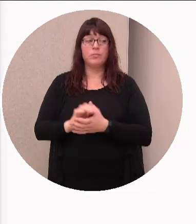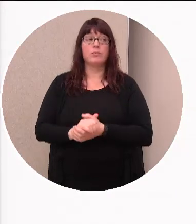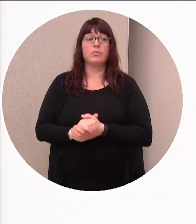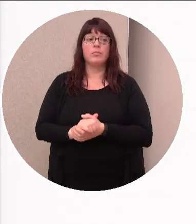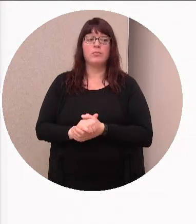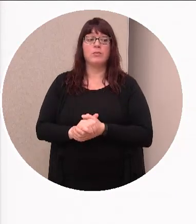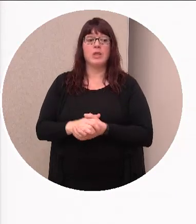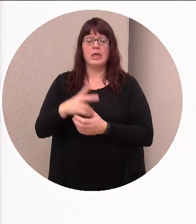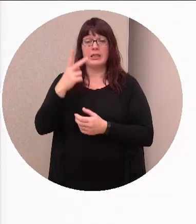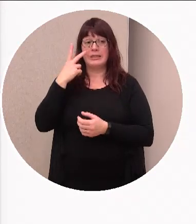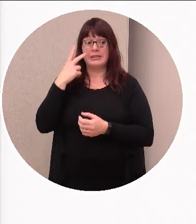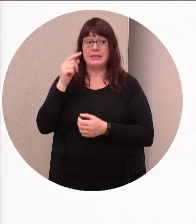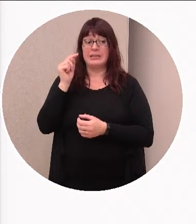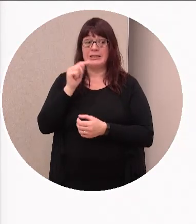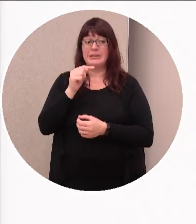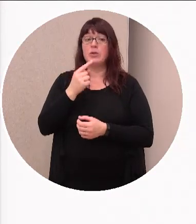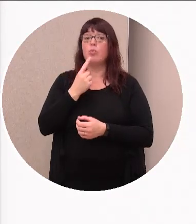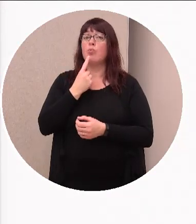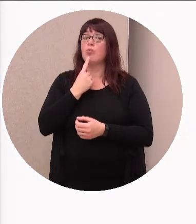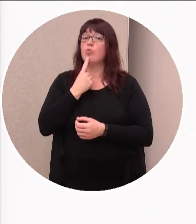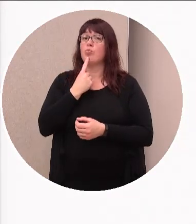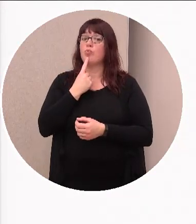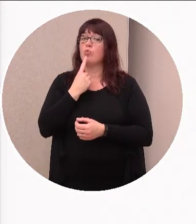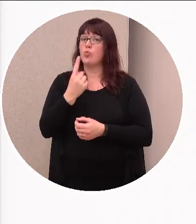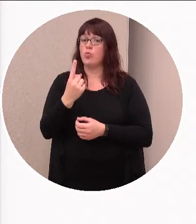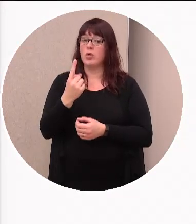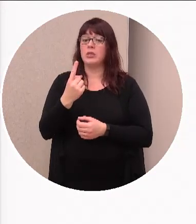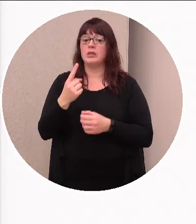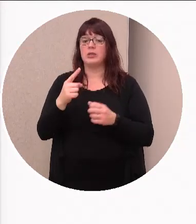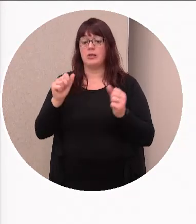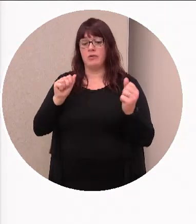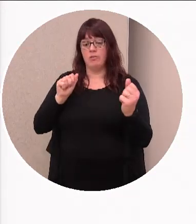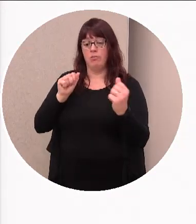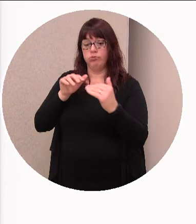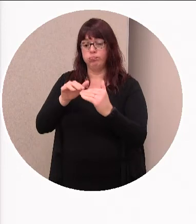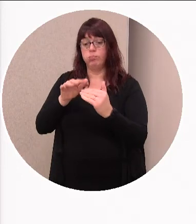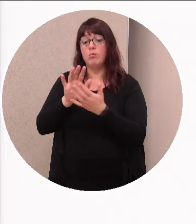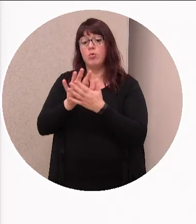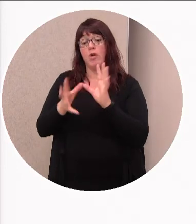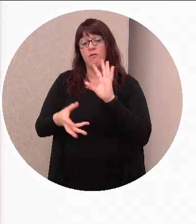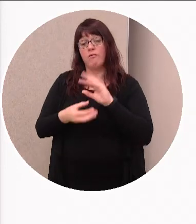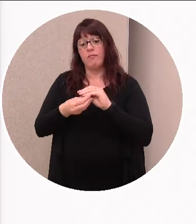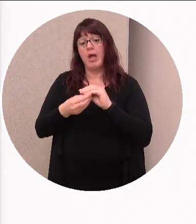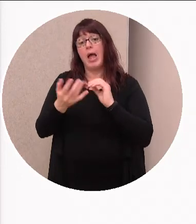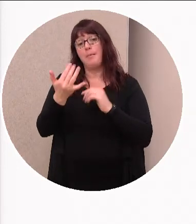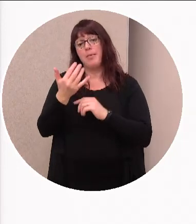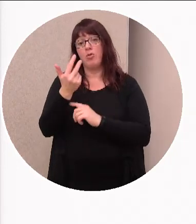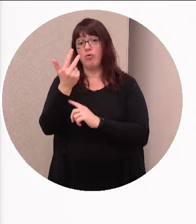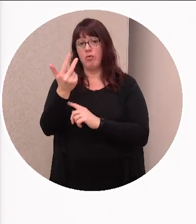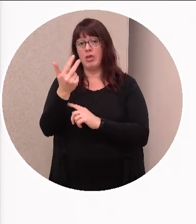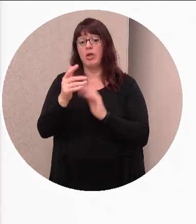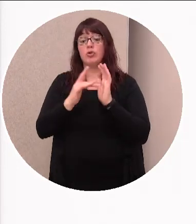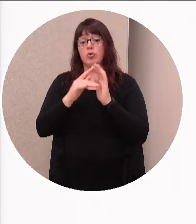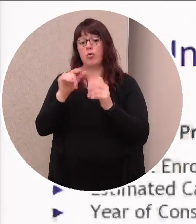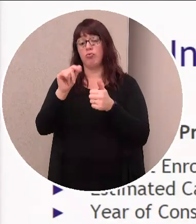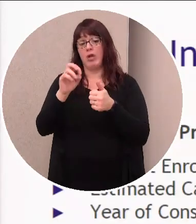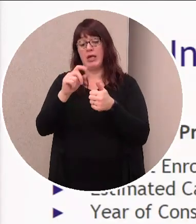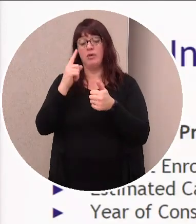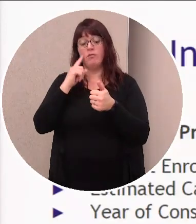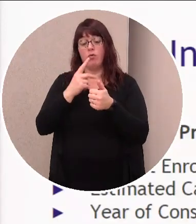We see that this is a single feed system involving 3 schools. Here we see the grade level configuration